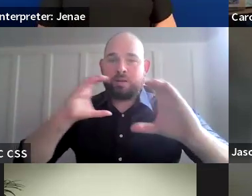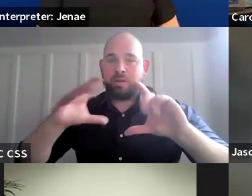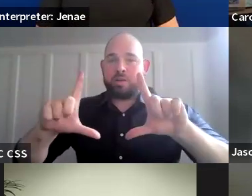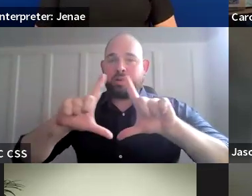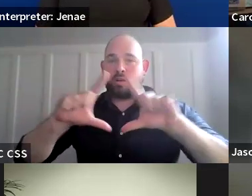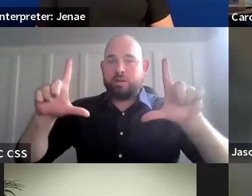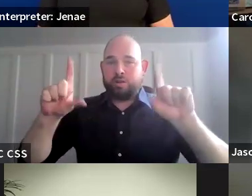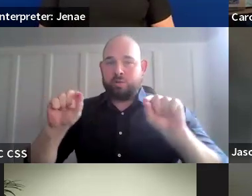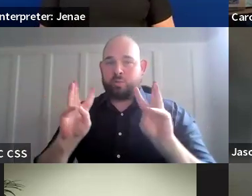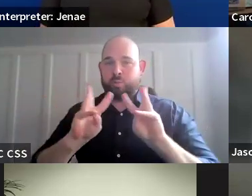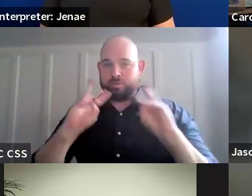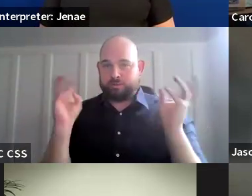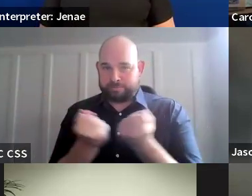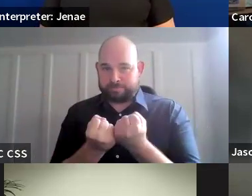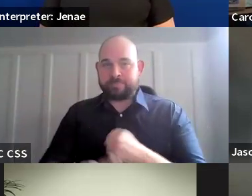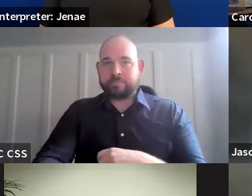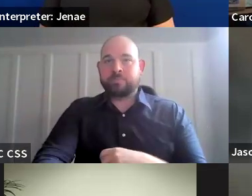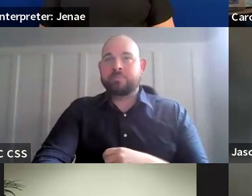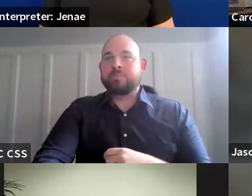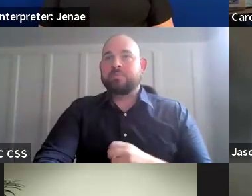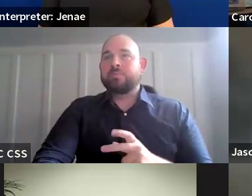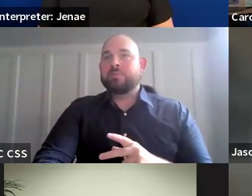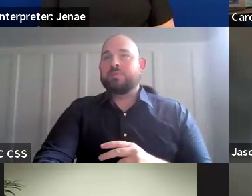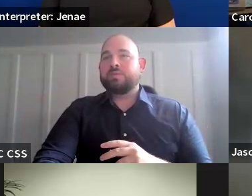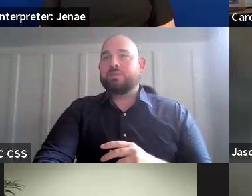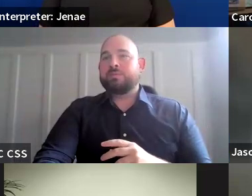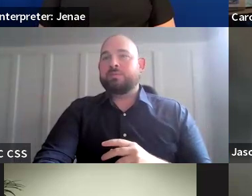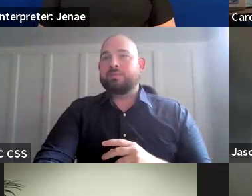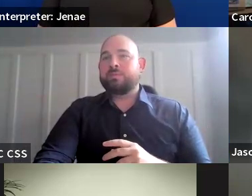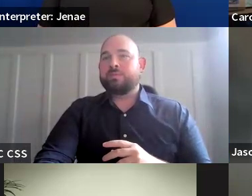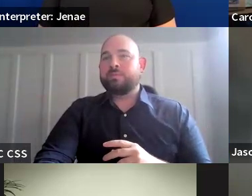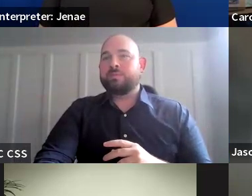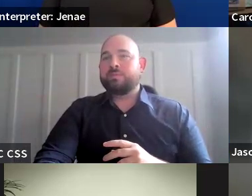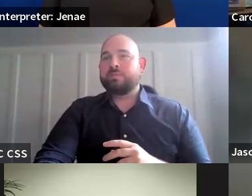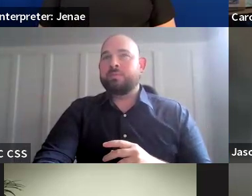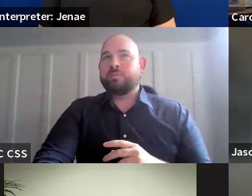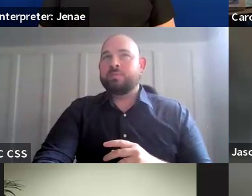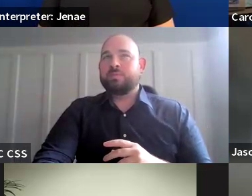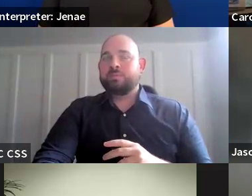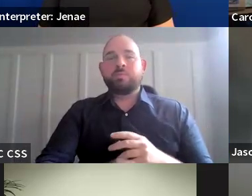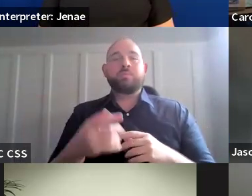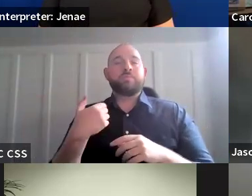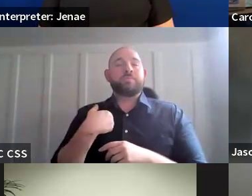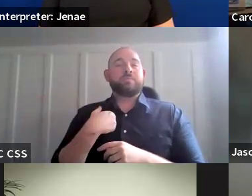So moving on, just to talk about those communication card workshops.